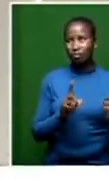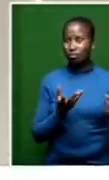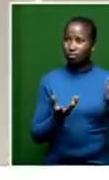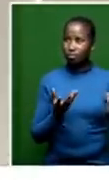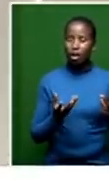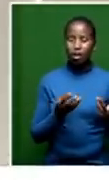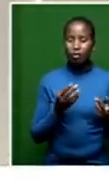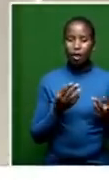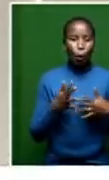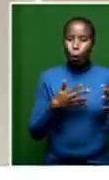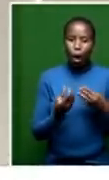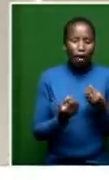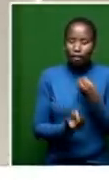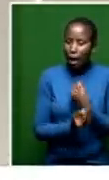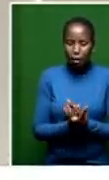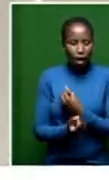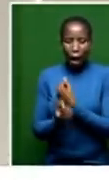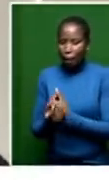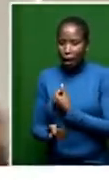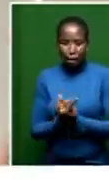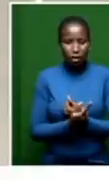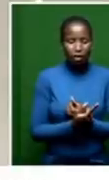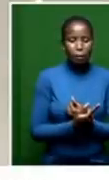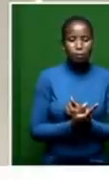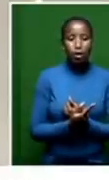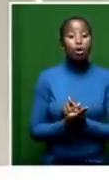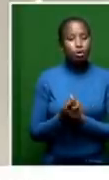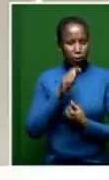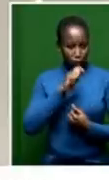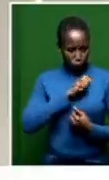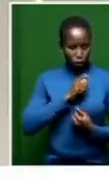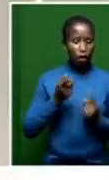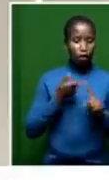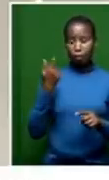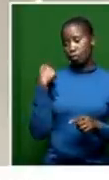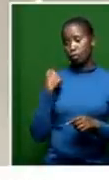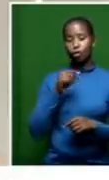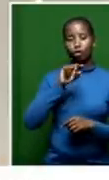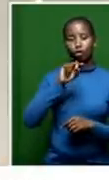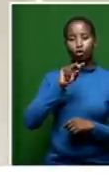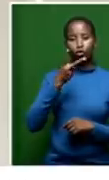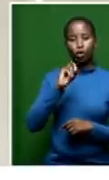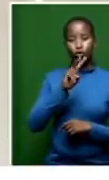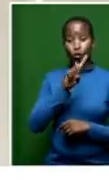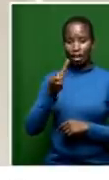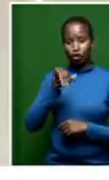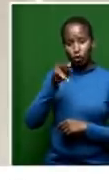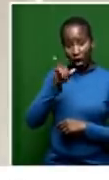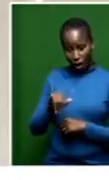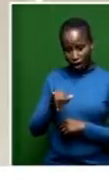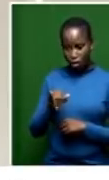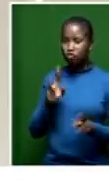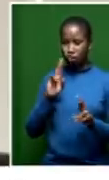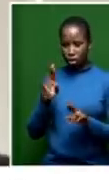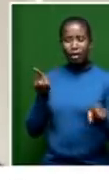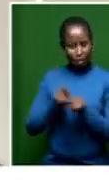whatever happens, Sakina, as we were ready in July 2021, we're ready today. We'll be